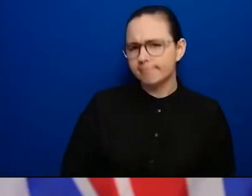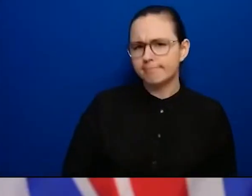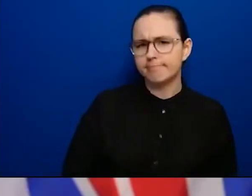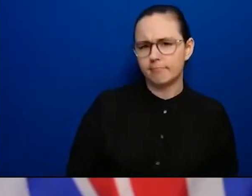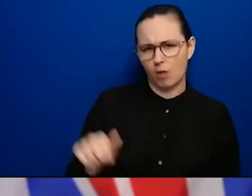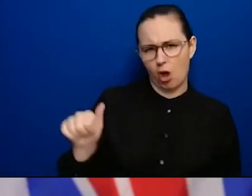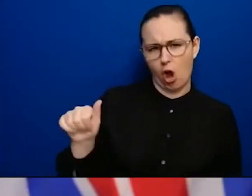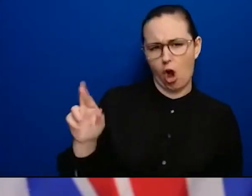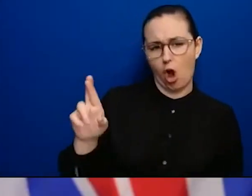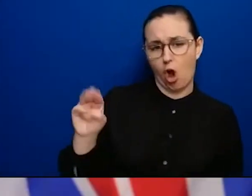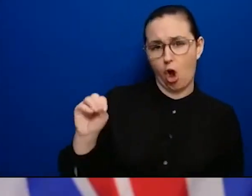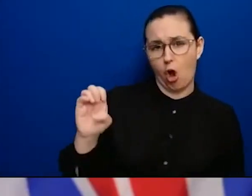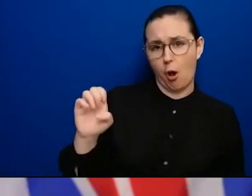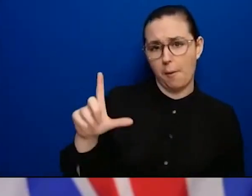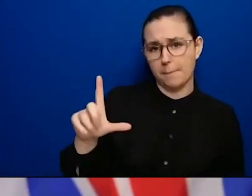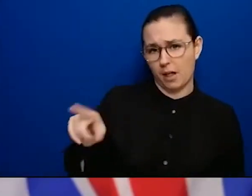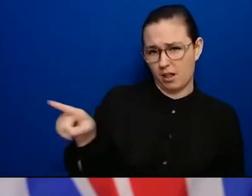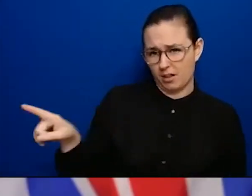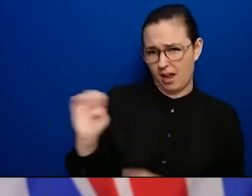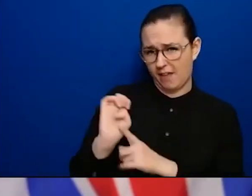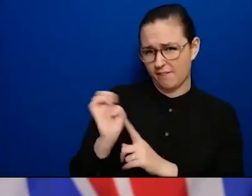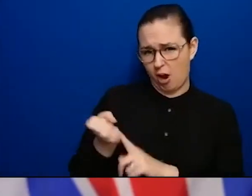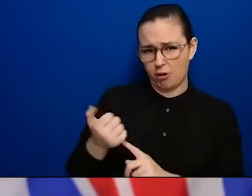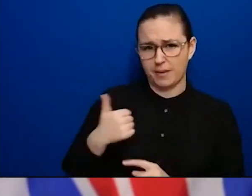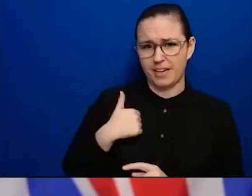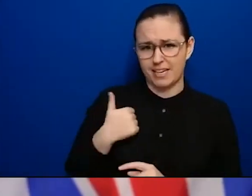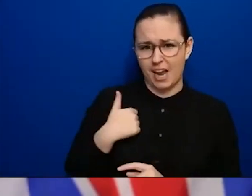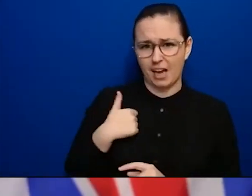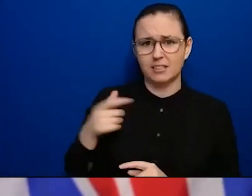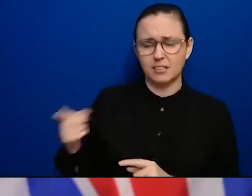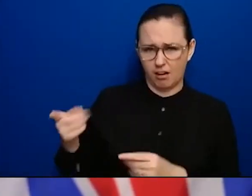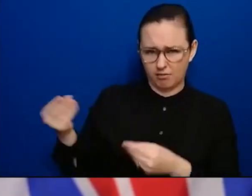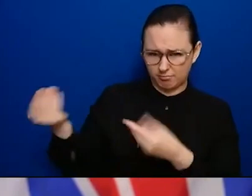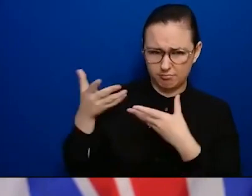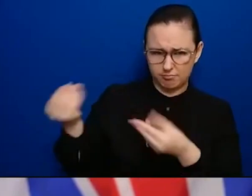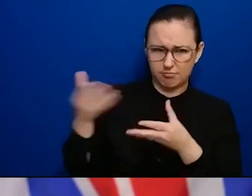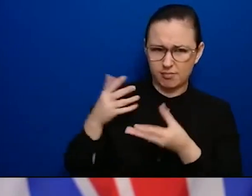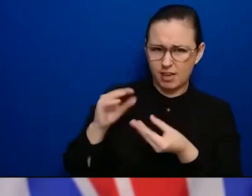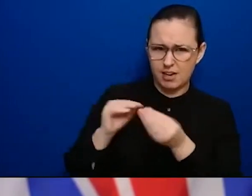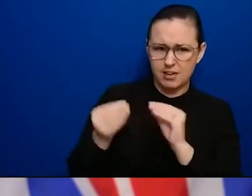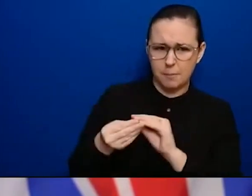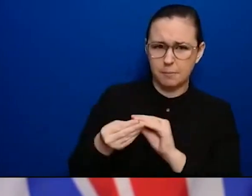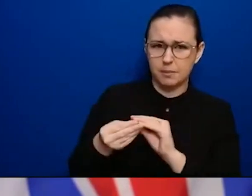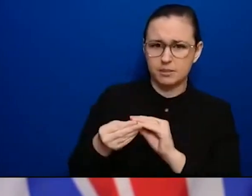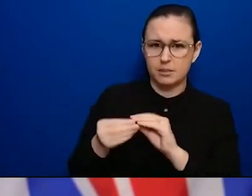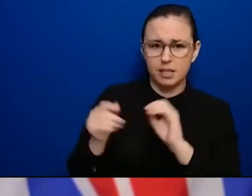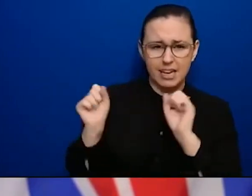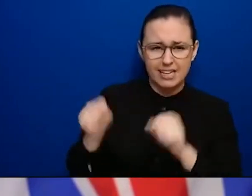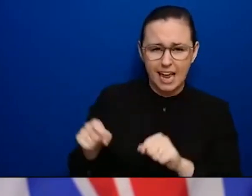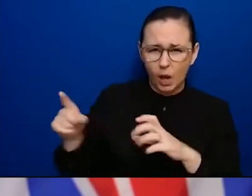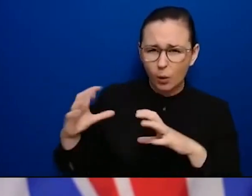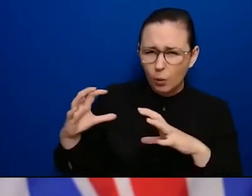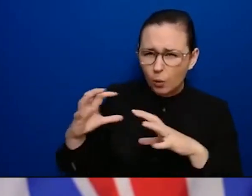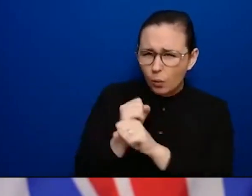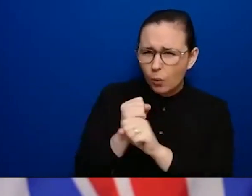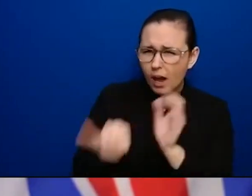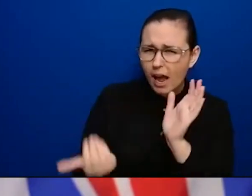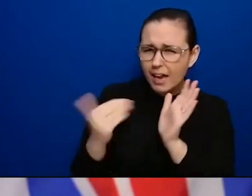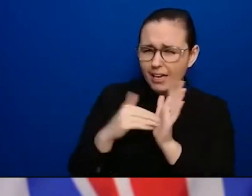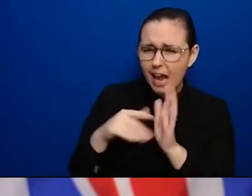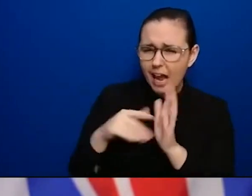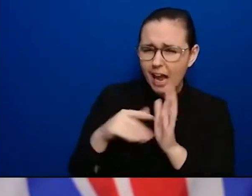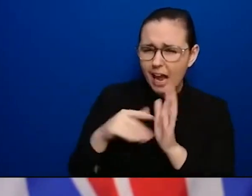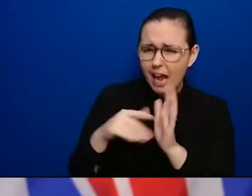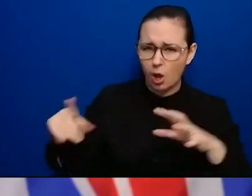Just back to Armel from Environment Canada. I know you've given us lots of numbers over the briefings, but I was wondering if you could recap again for